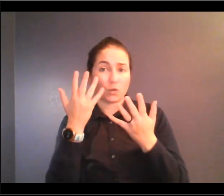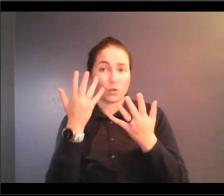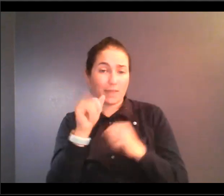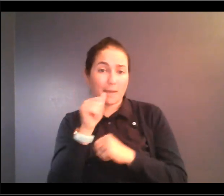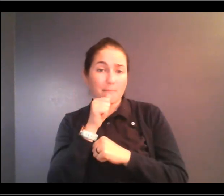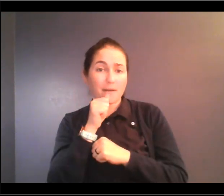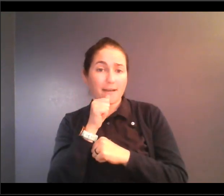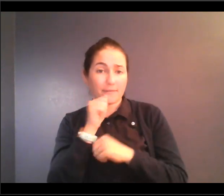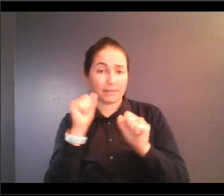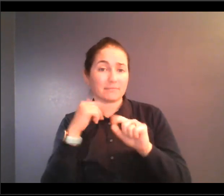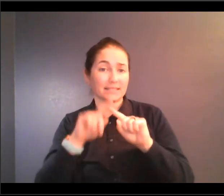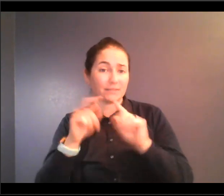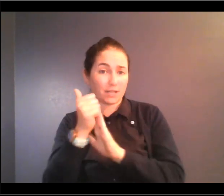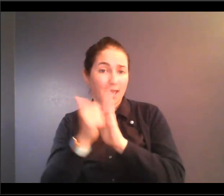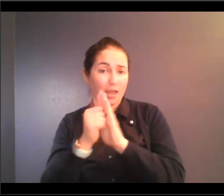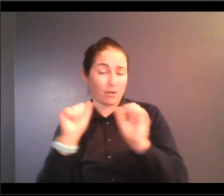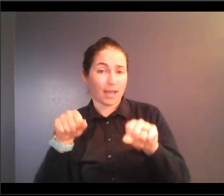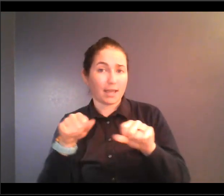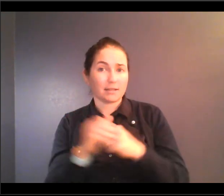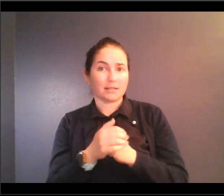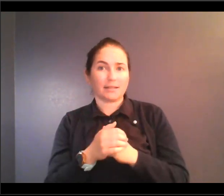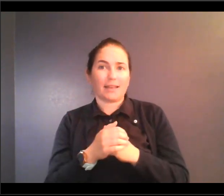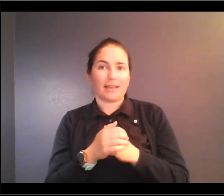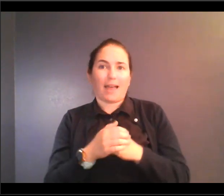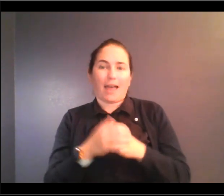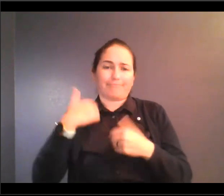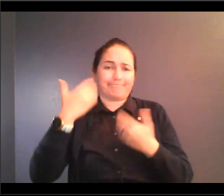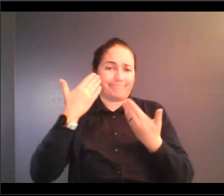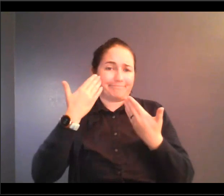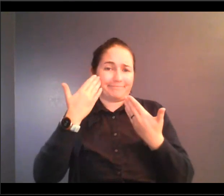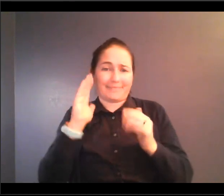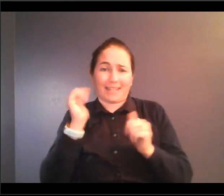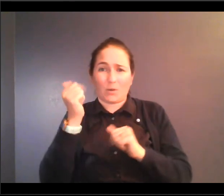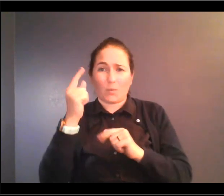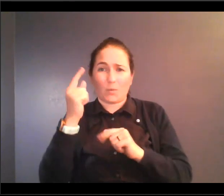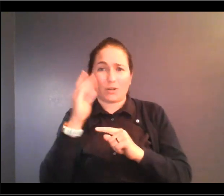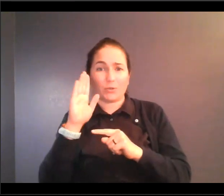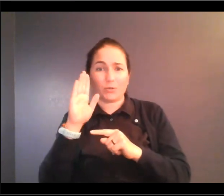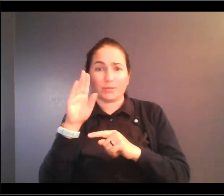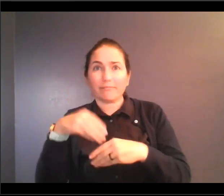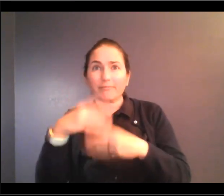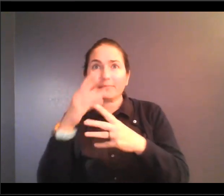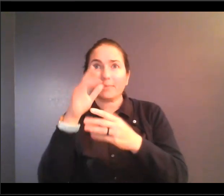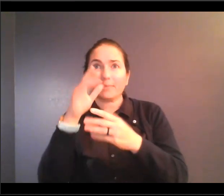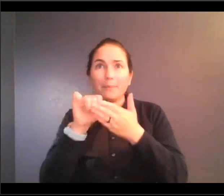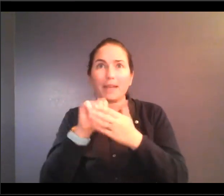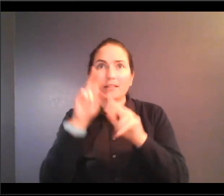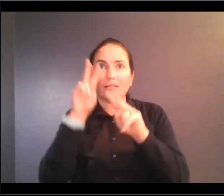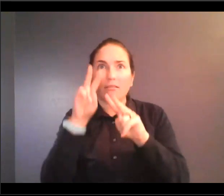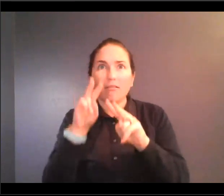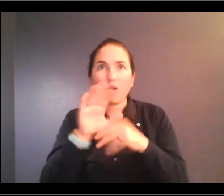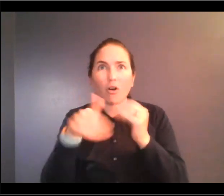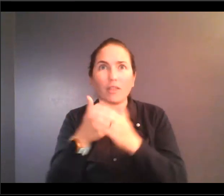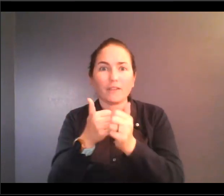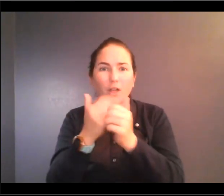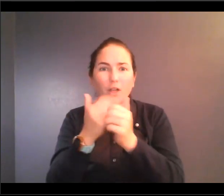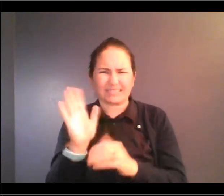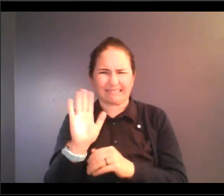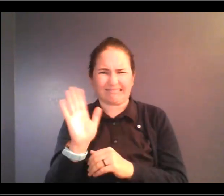then have a different account. I truly don't know anyone who is going to somebody's page, clicking and reading all of their followers. Like, that's